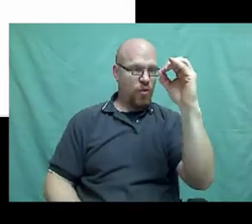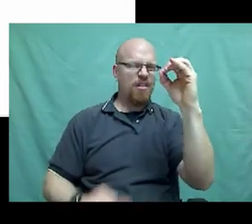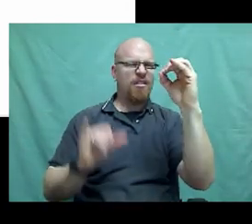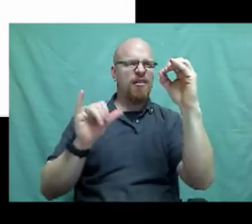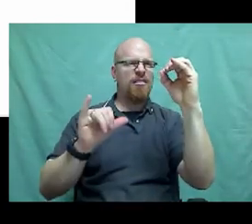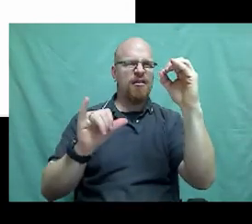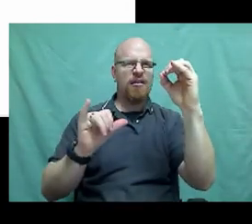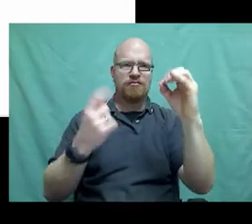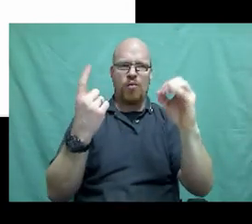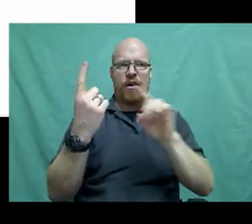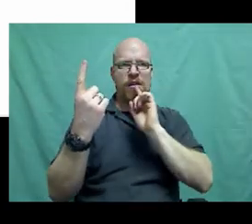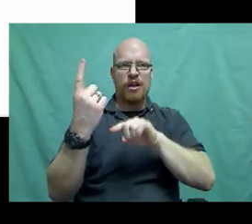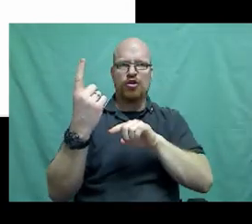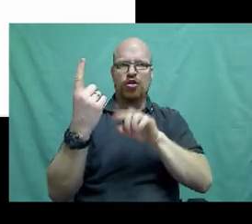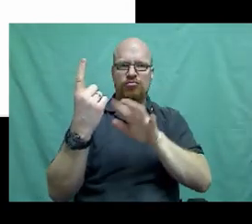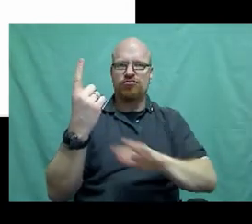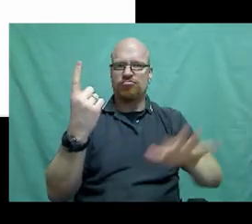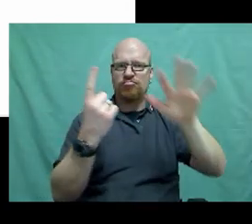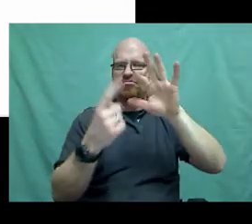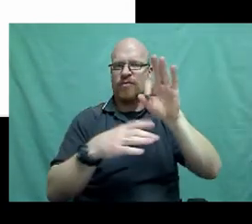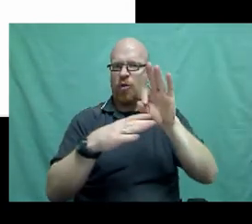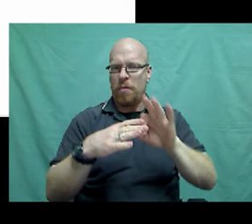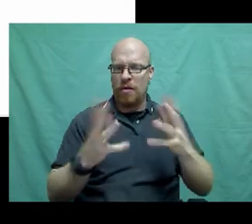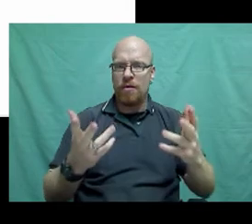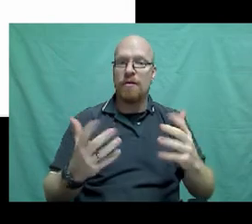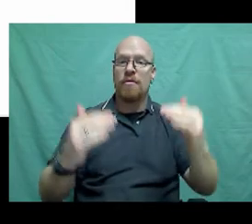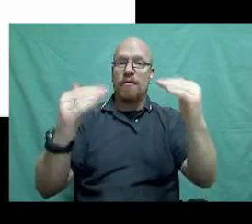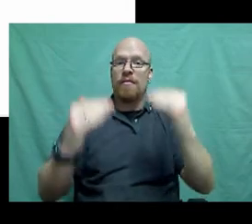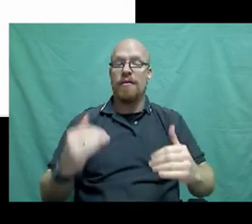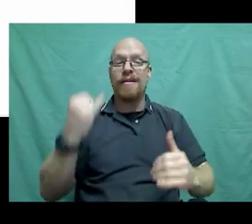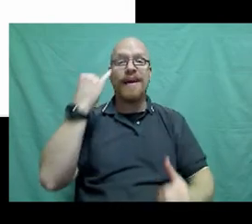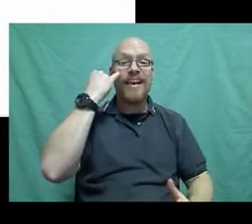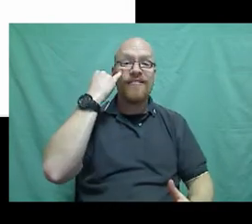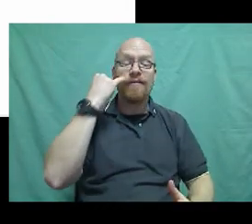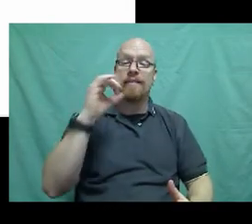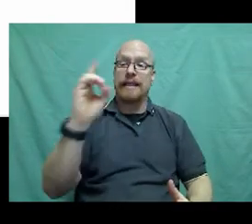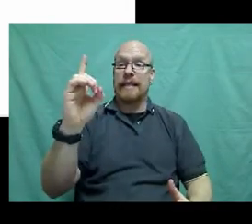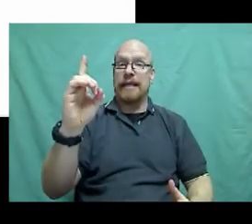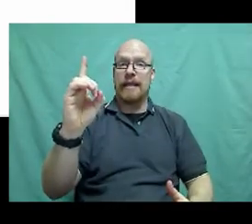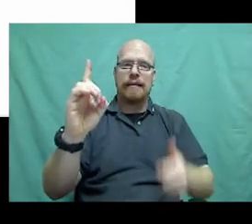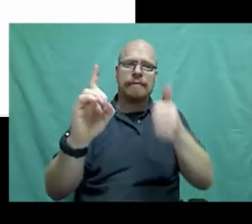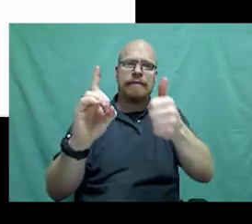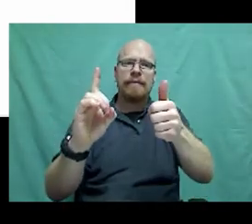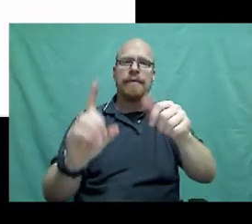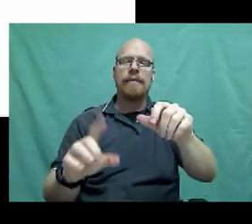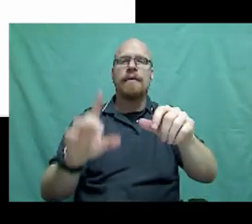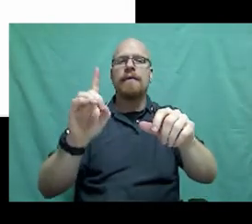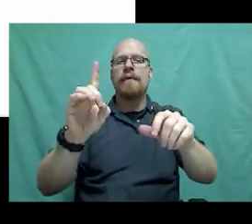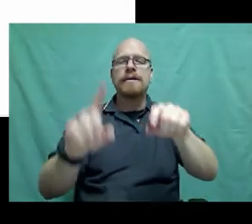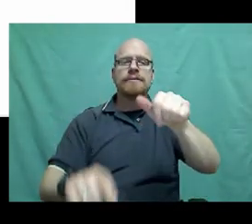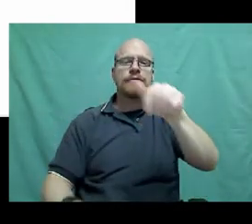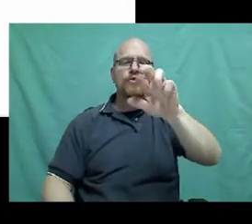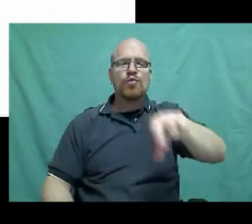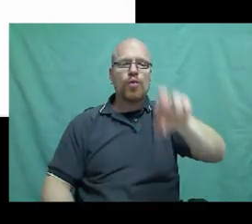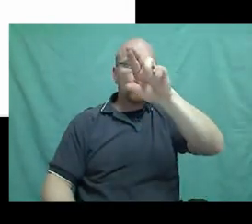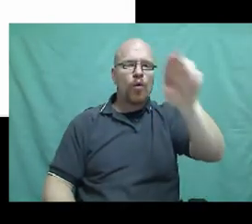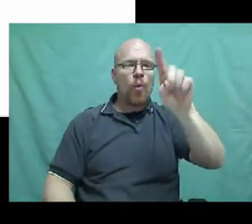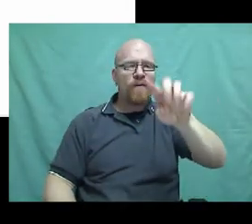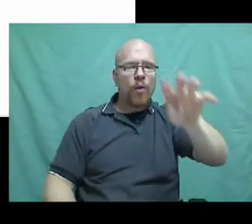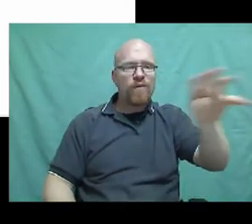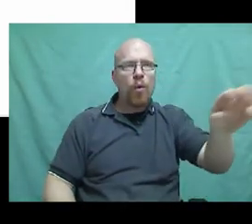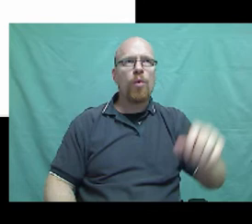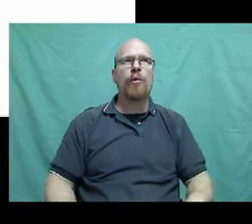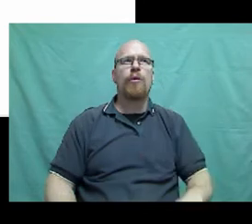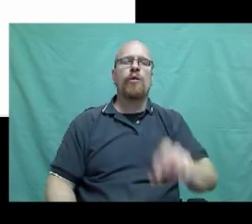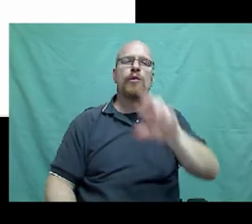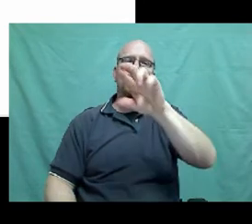Square root of 0 is only one answer, okay? Below that, if the discriminant is